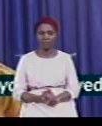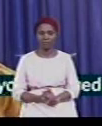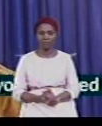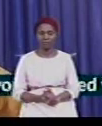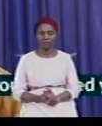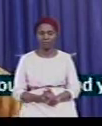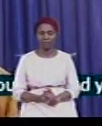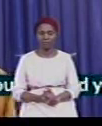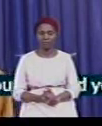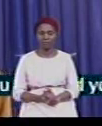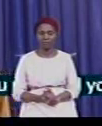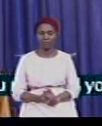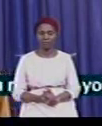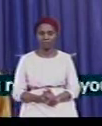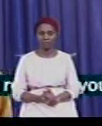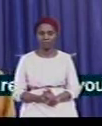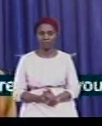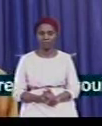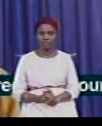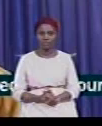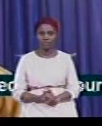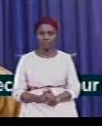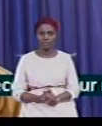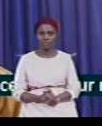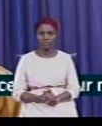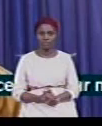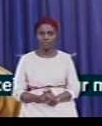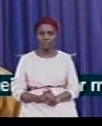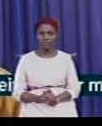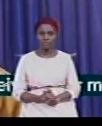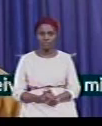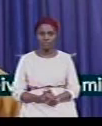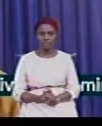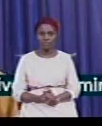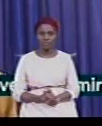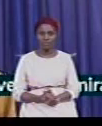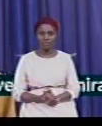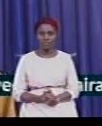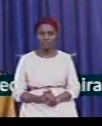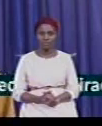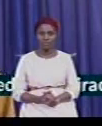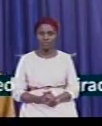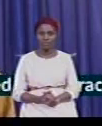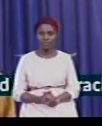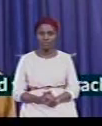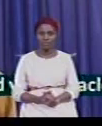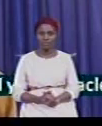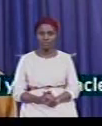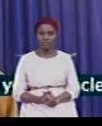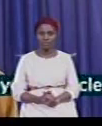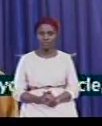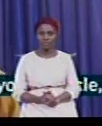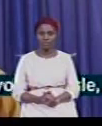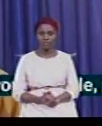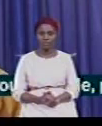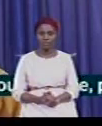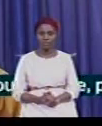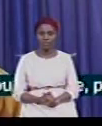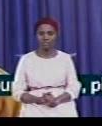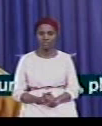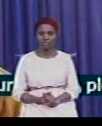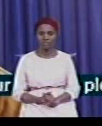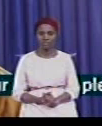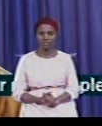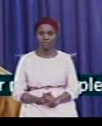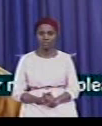kwa ba akoso. Santi, Tuesday no ye ba no, nanani no na starte ahono, na misi e, obi a